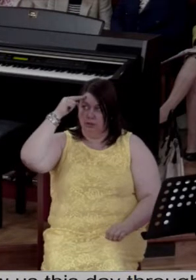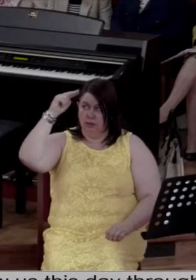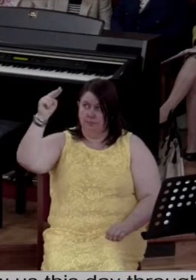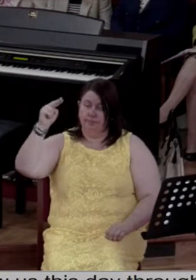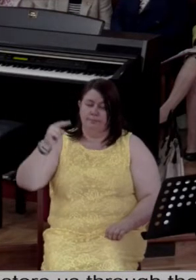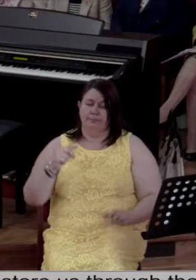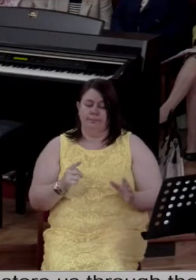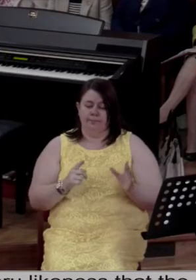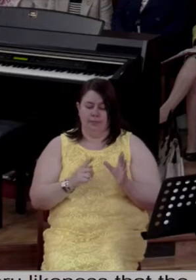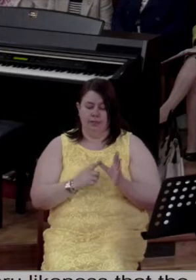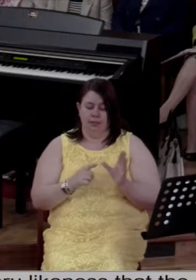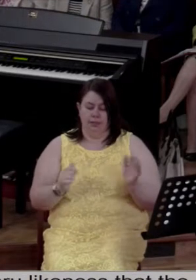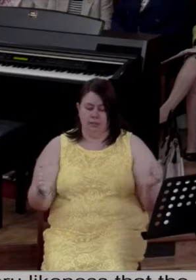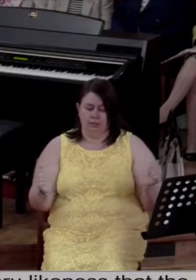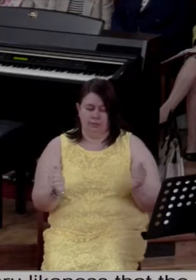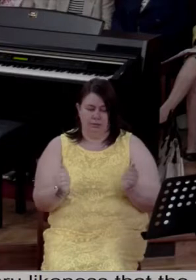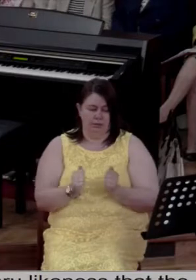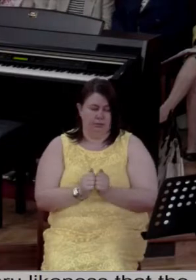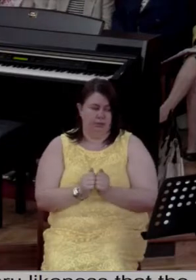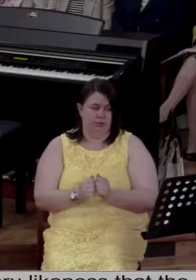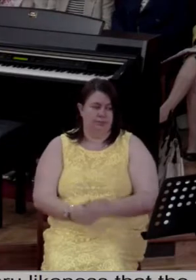Amen.